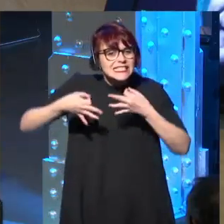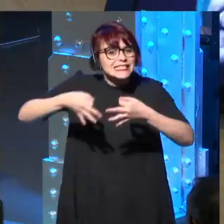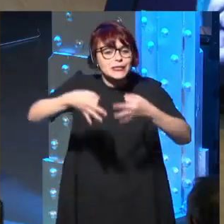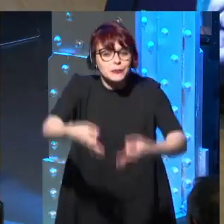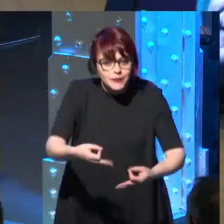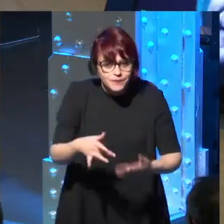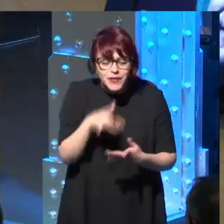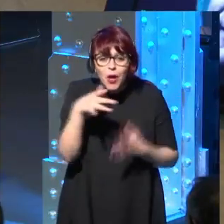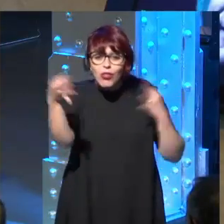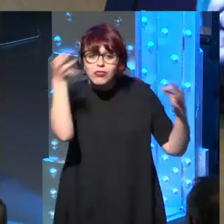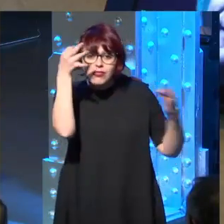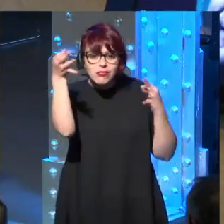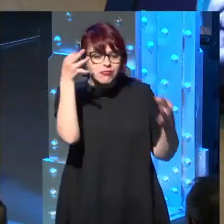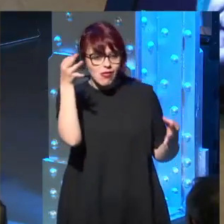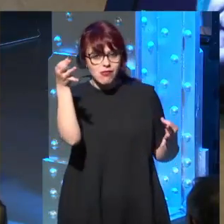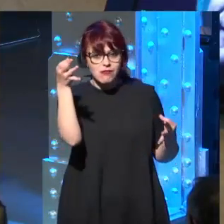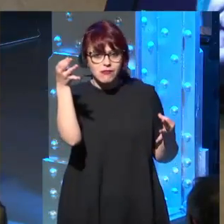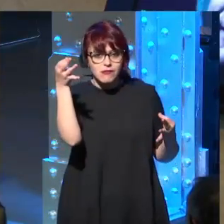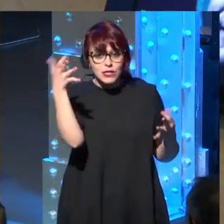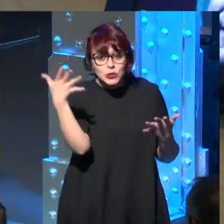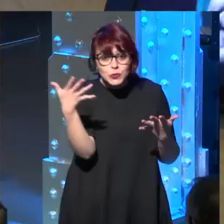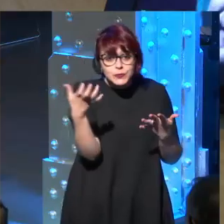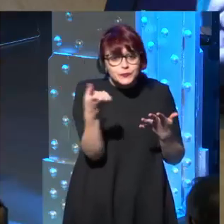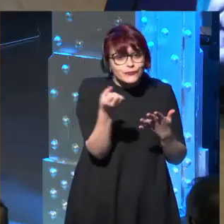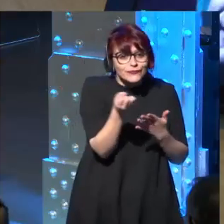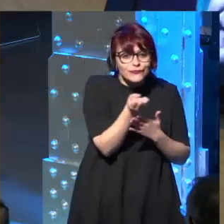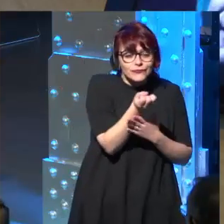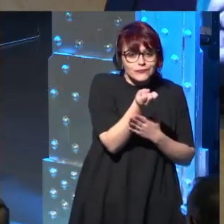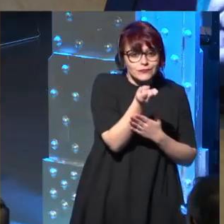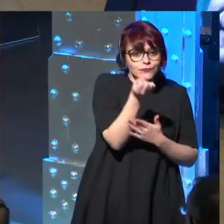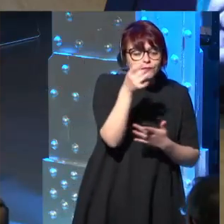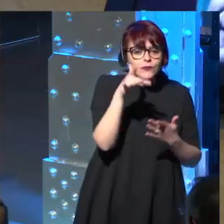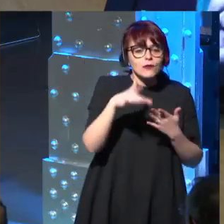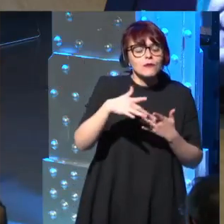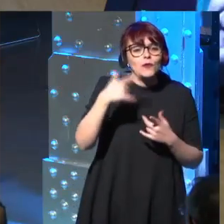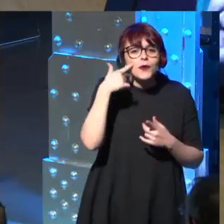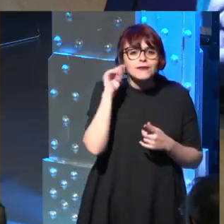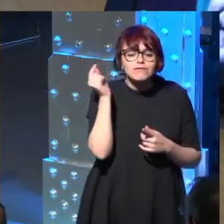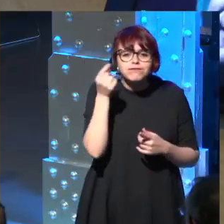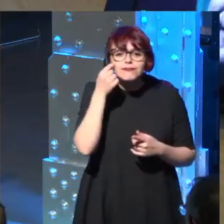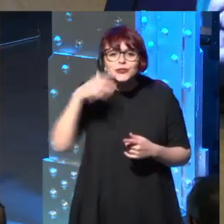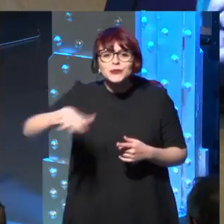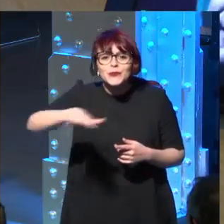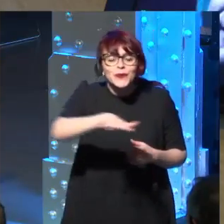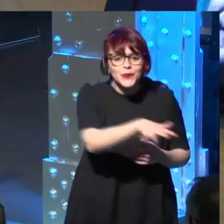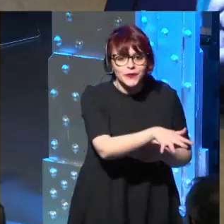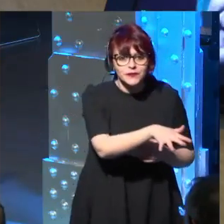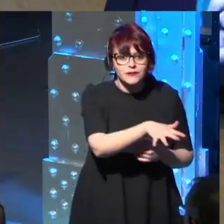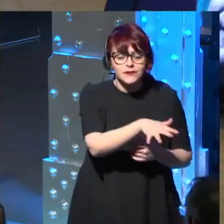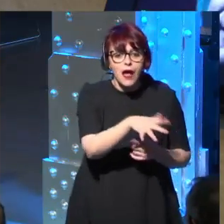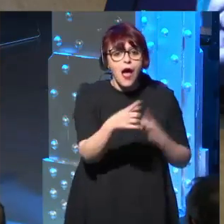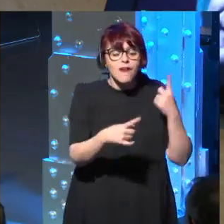timeless one, where that encompasses everything, where every detail is